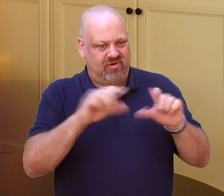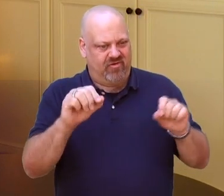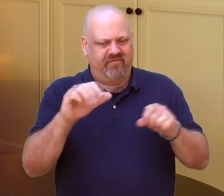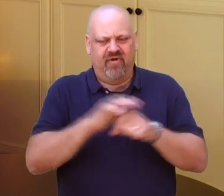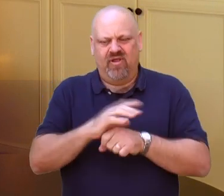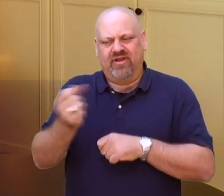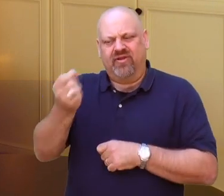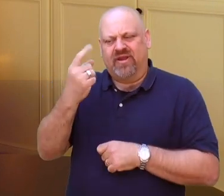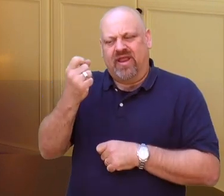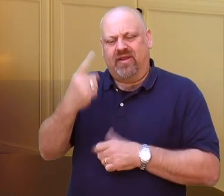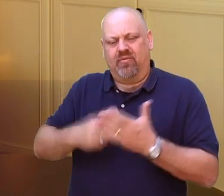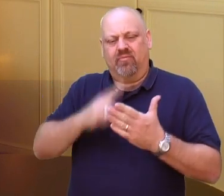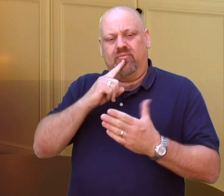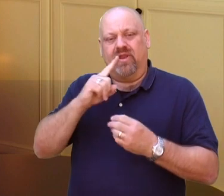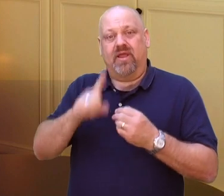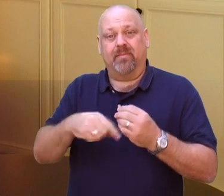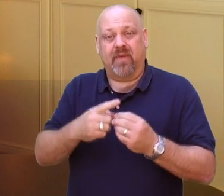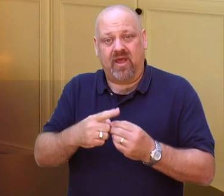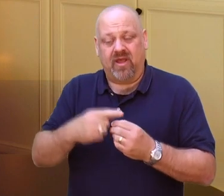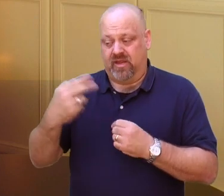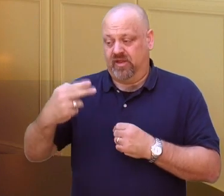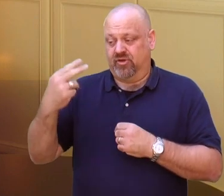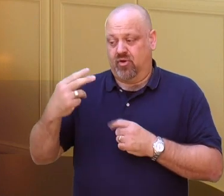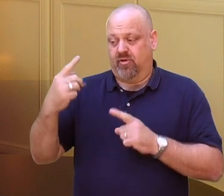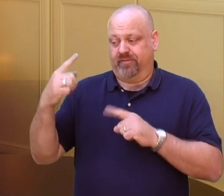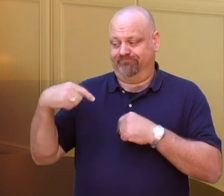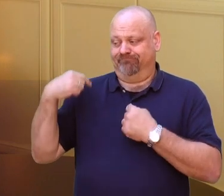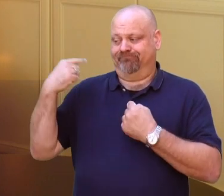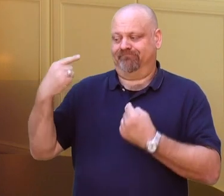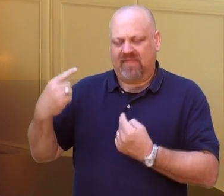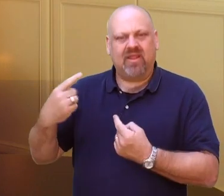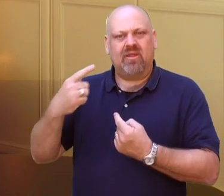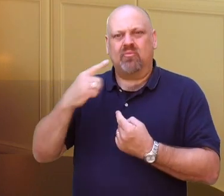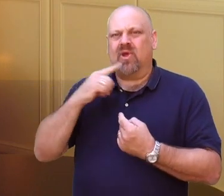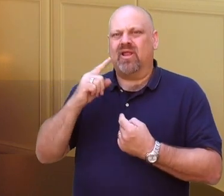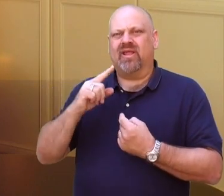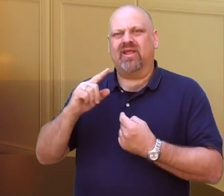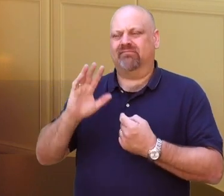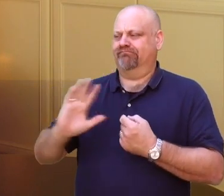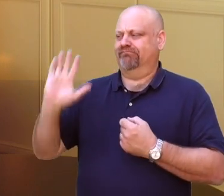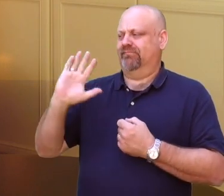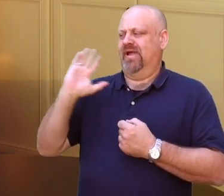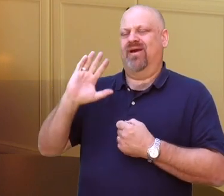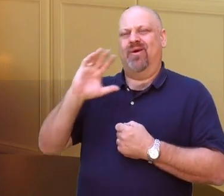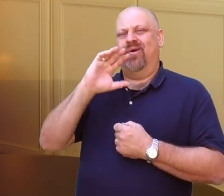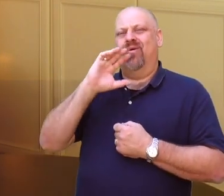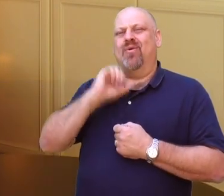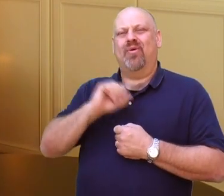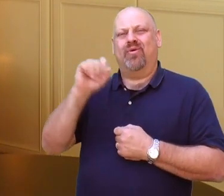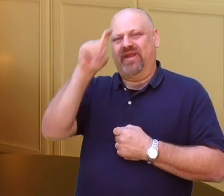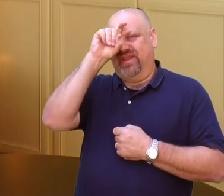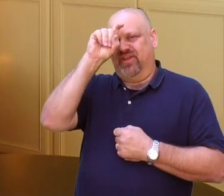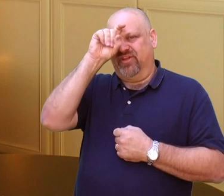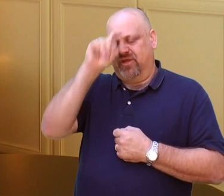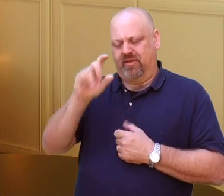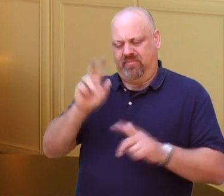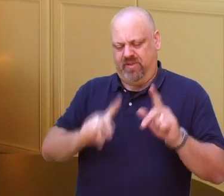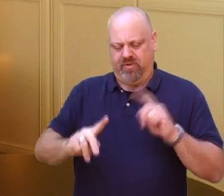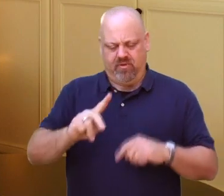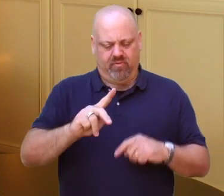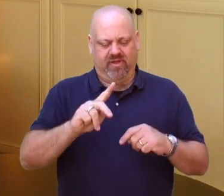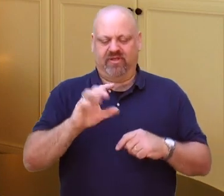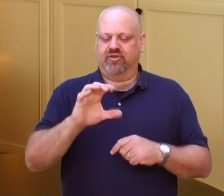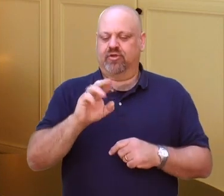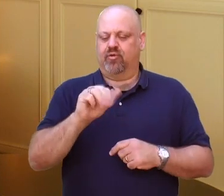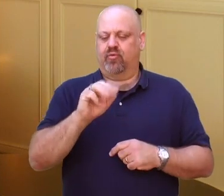card or understand what they're really all about, historically, they date all the way back to ancient Egypt, where people